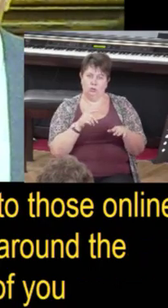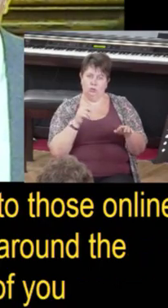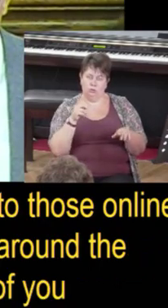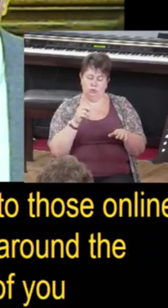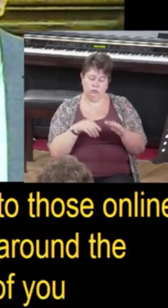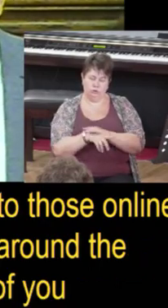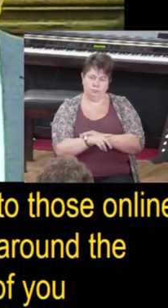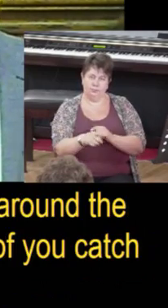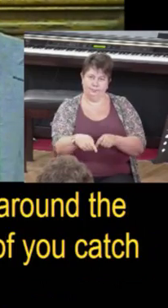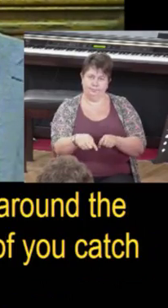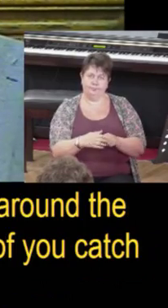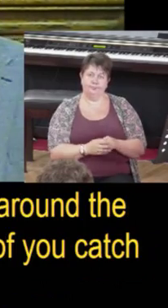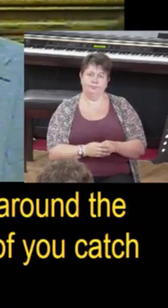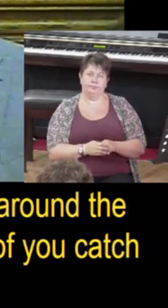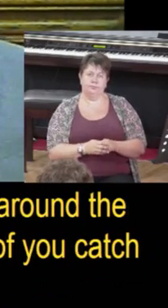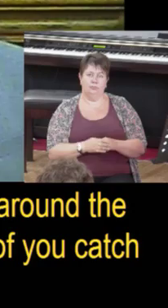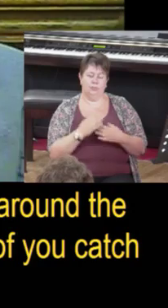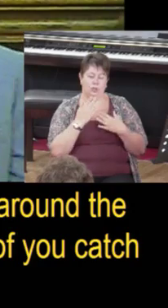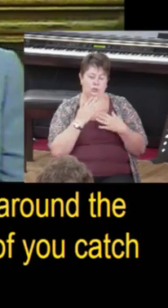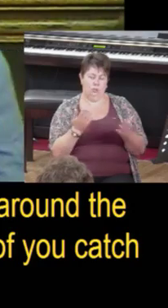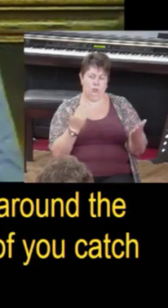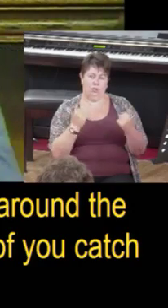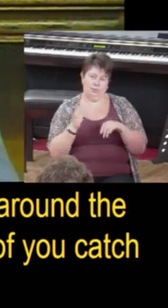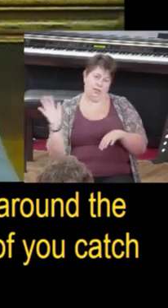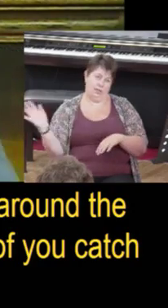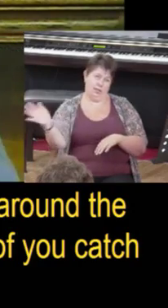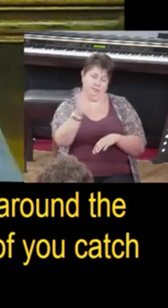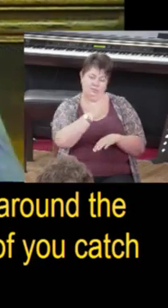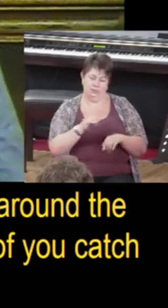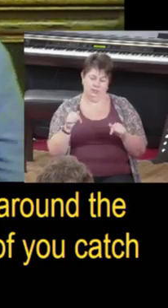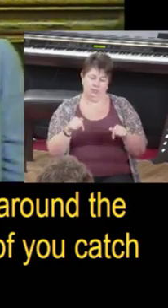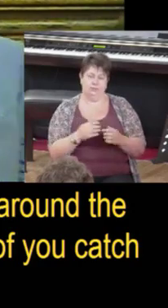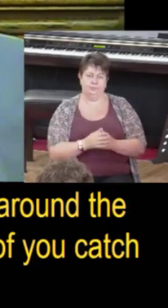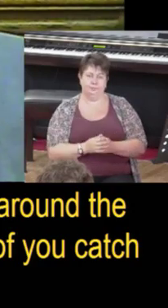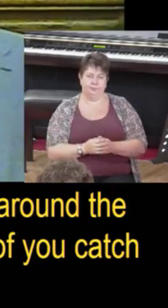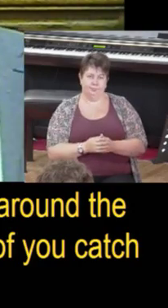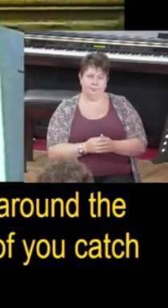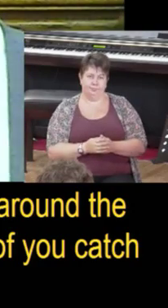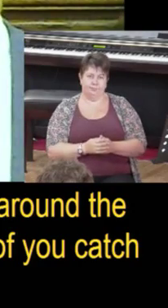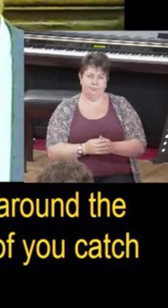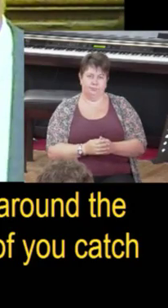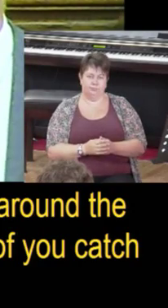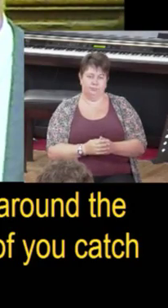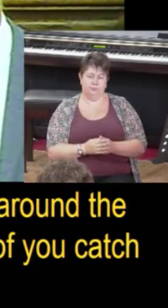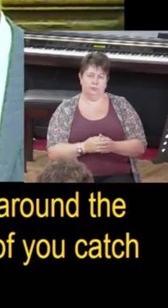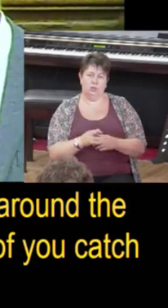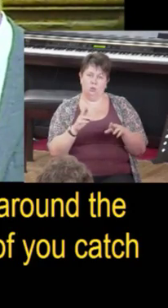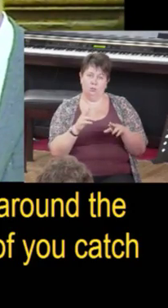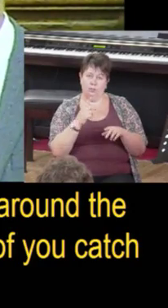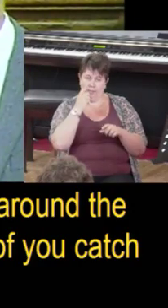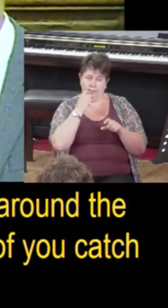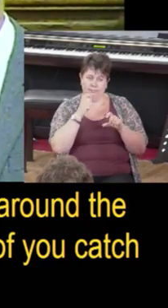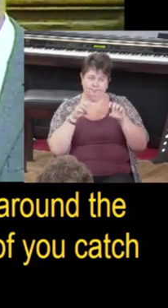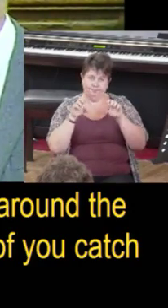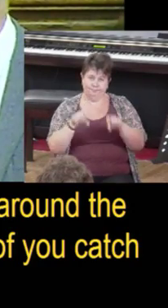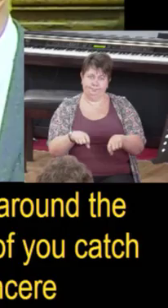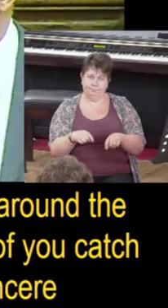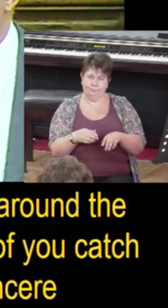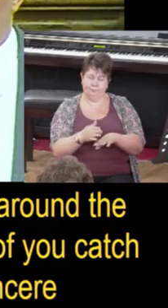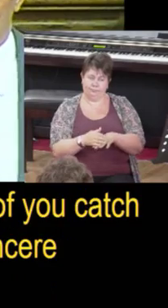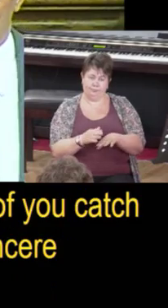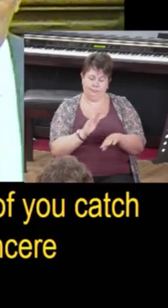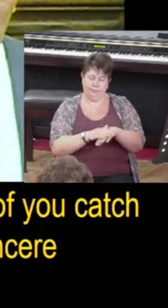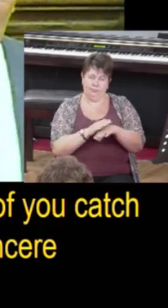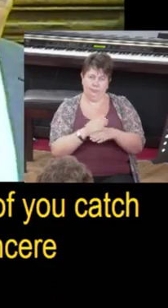our welcome to you is sincere. We do hope that you are able to stay behind after the service this